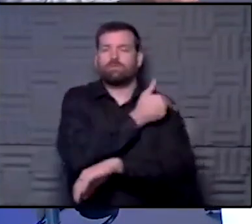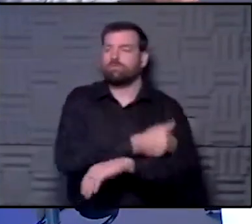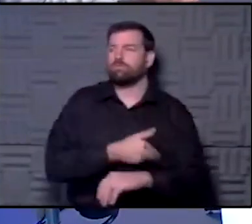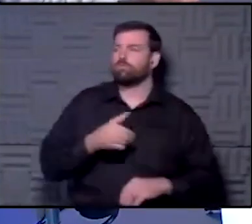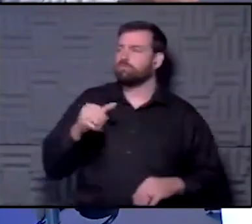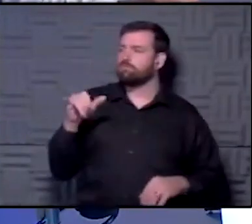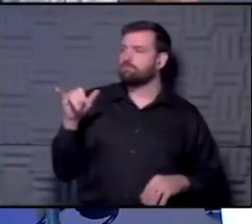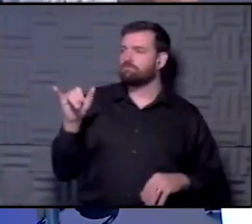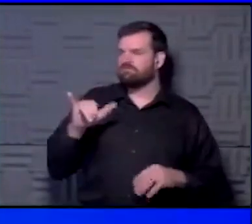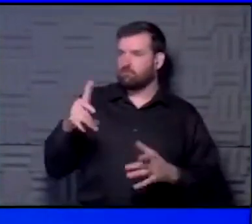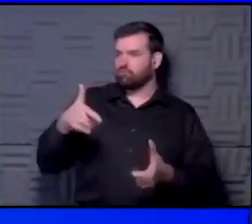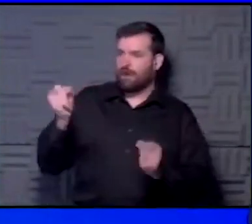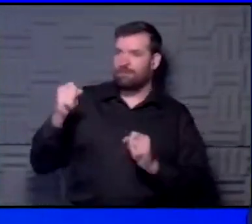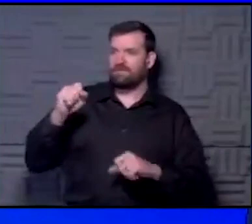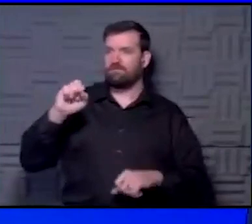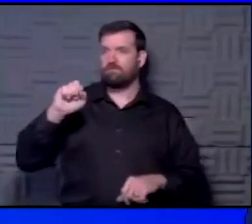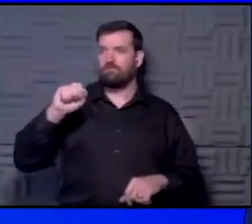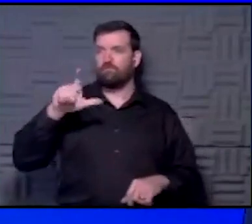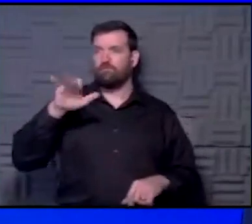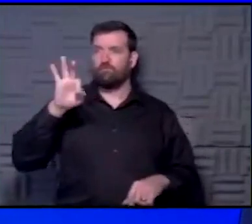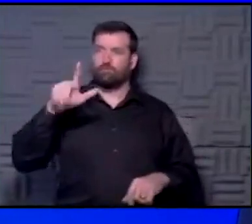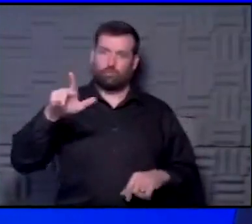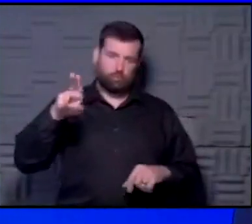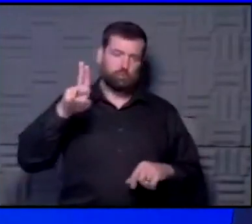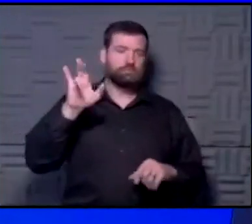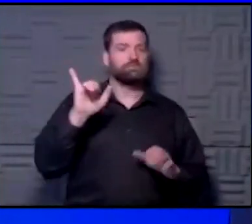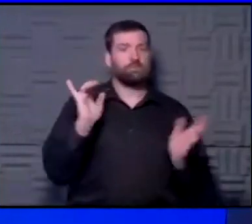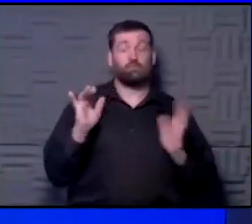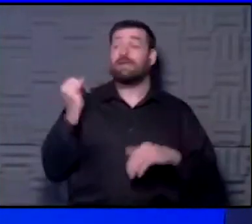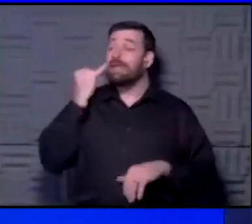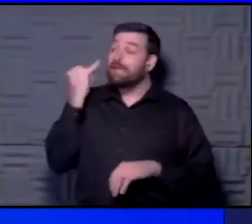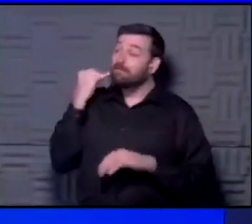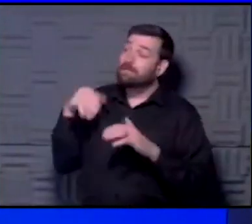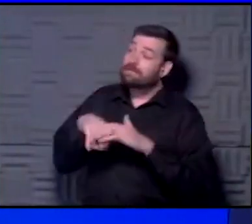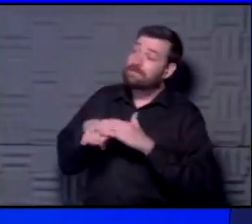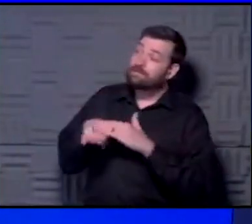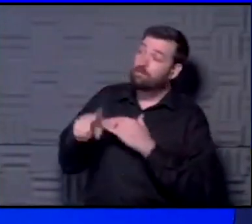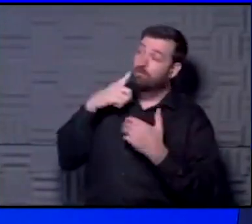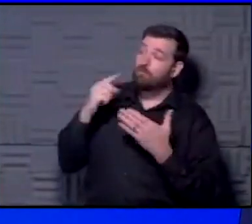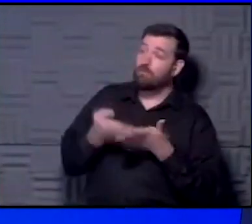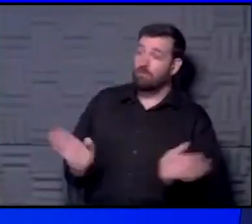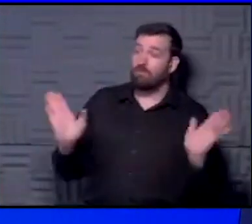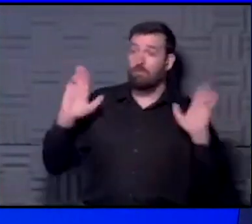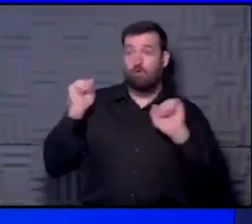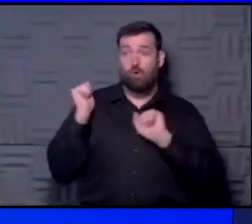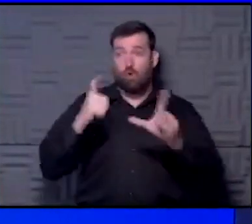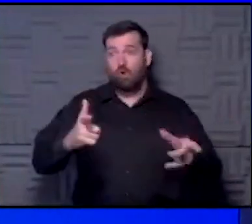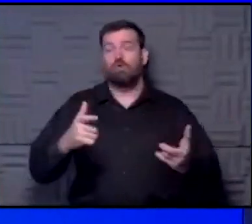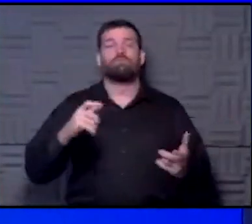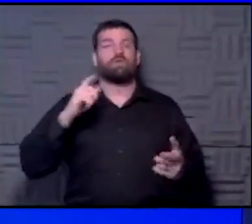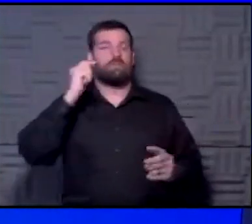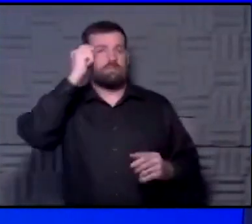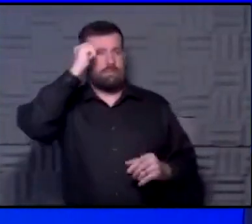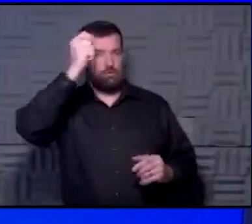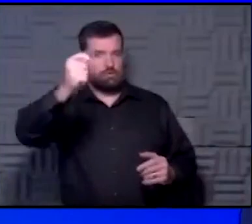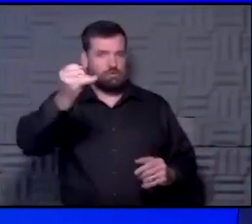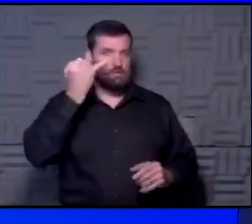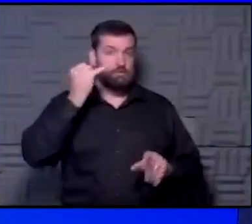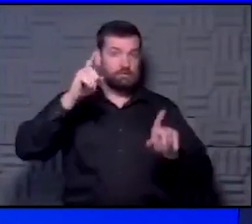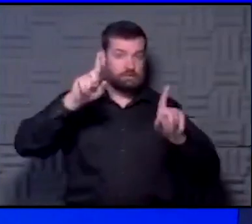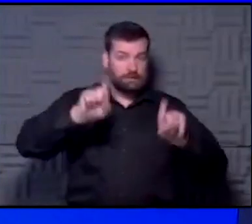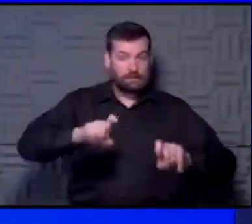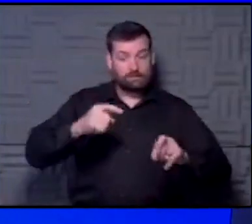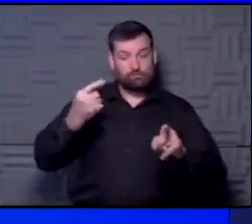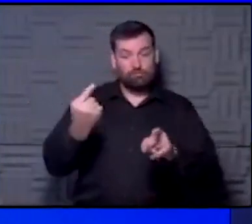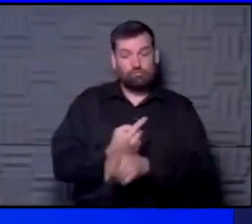like the rapid flu. Yeah, I think that would be good if that was made accessible to the masses. There is the theory there that if the test is done